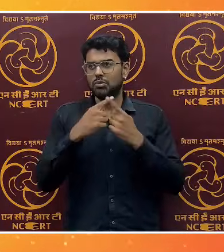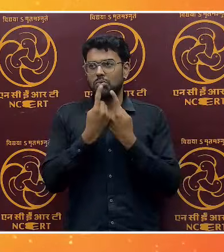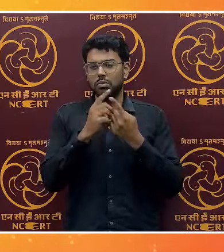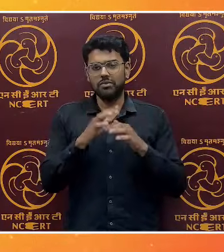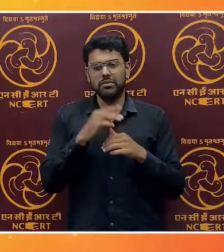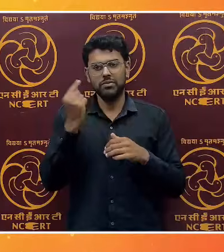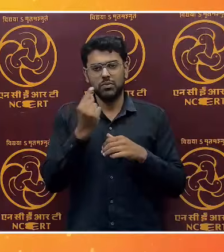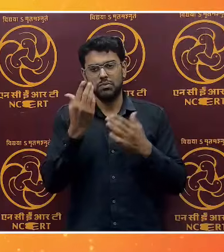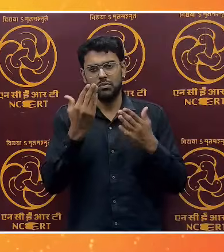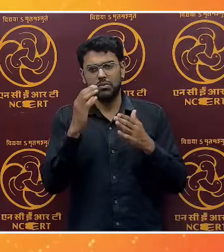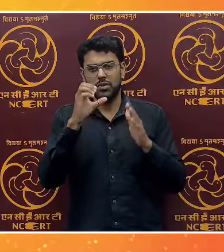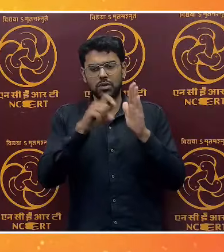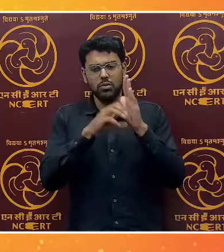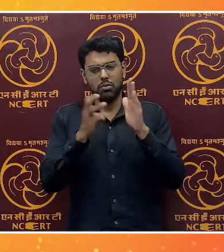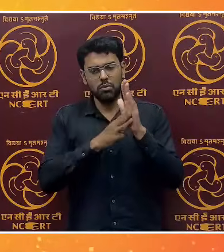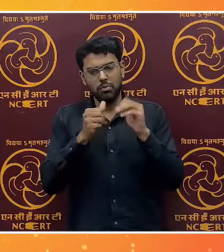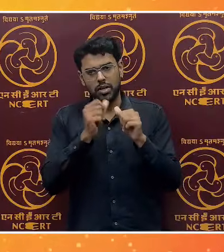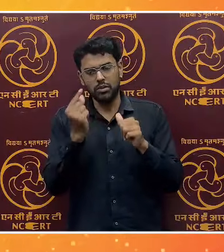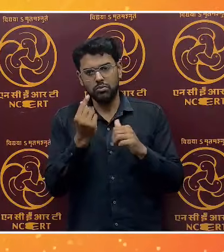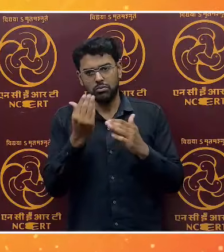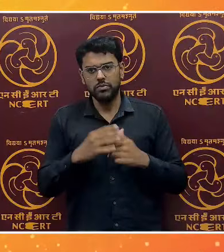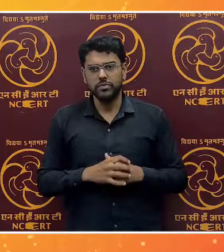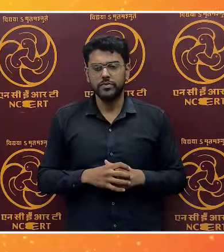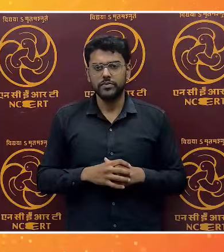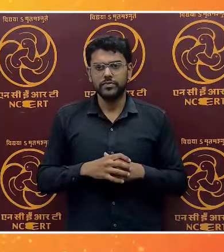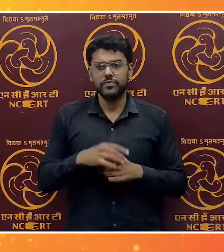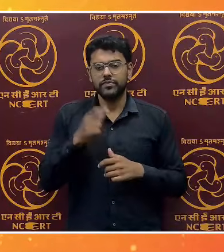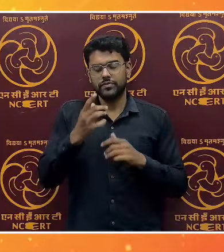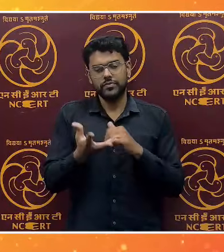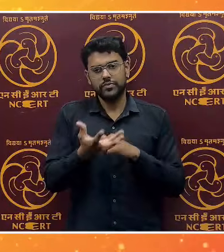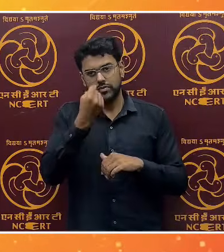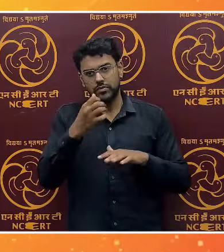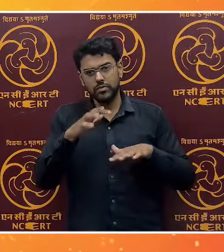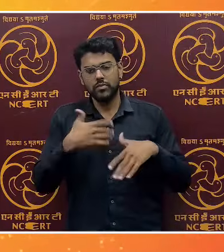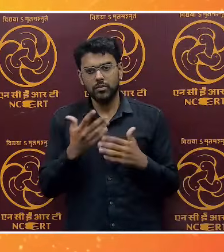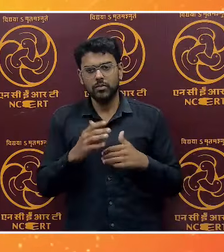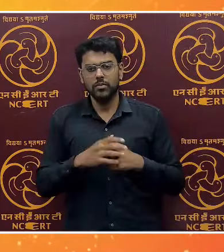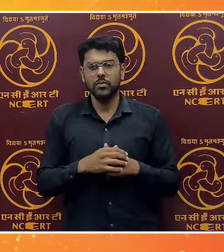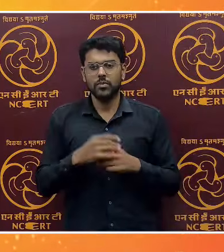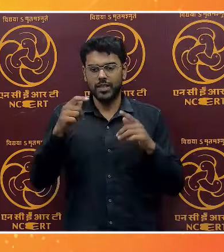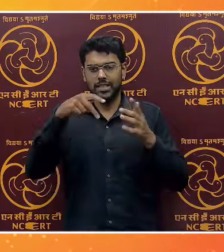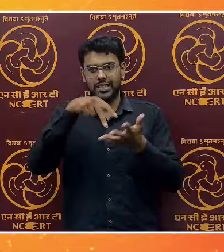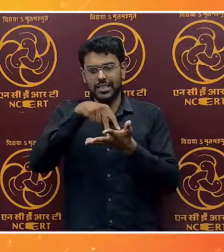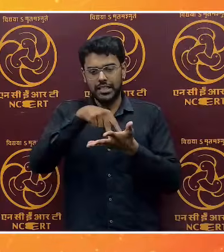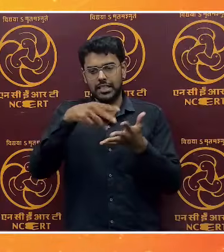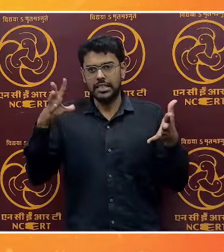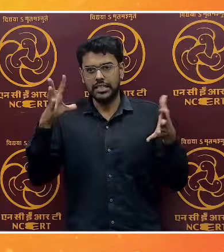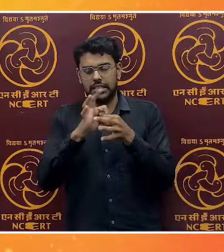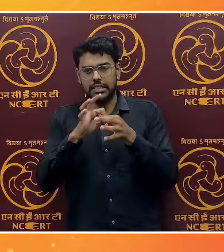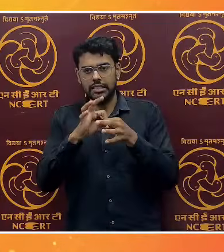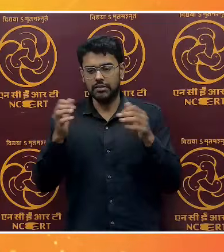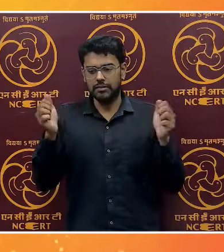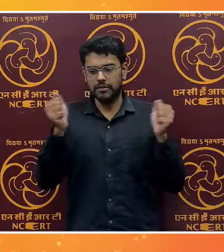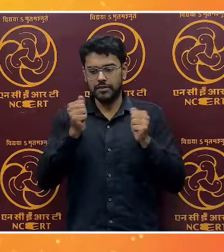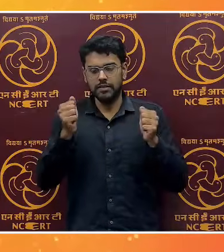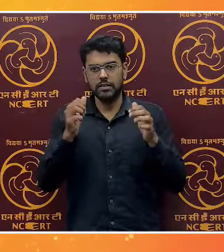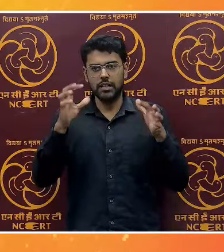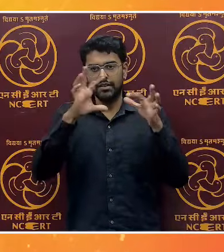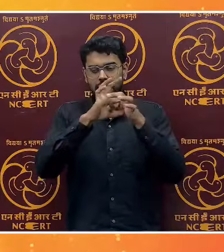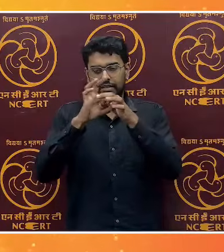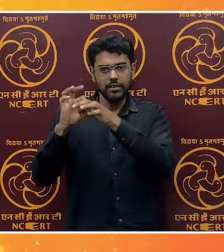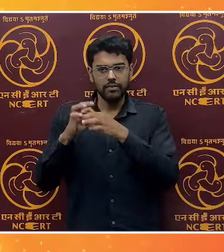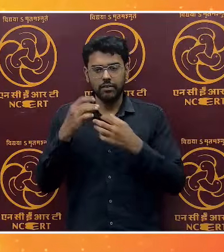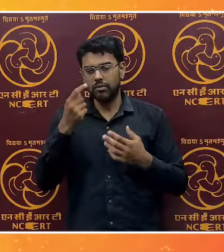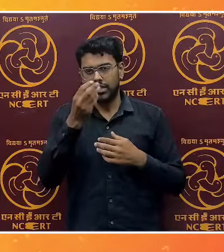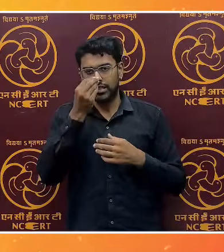use that chroma. You just use you can buy it, and you just we have a stand with it, so you can use it and you can remove the background like